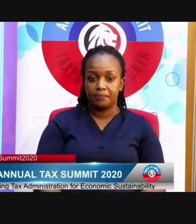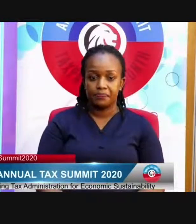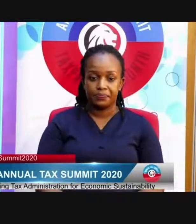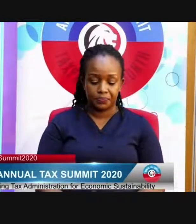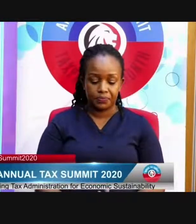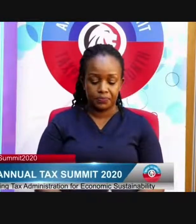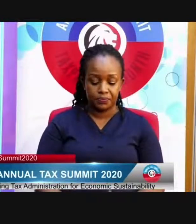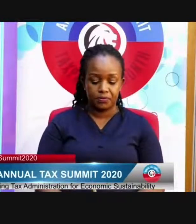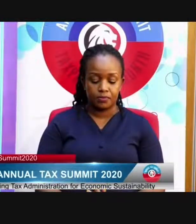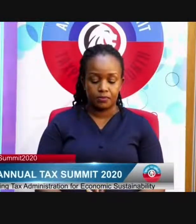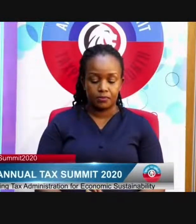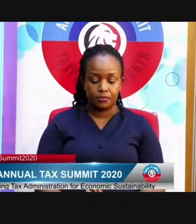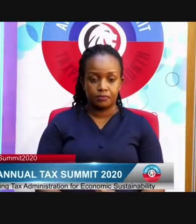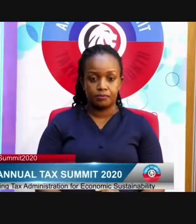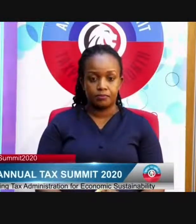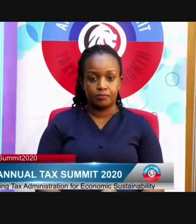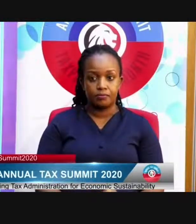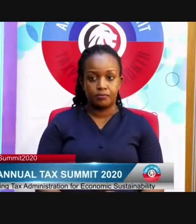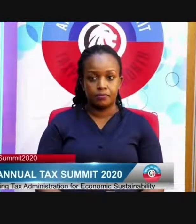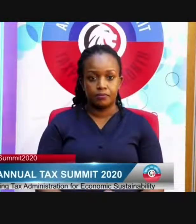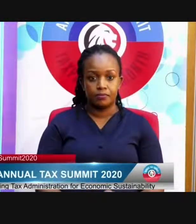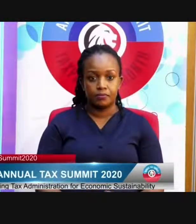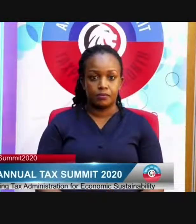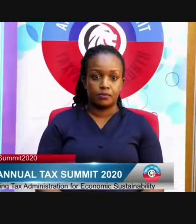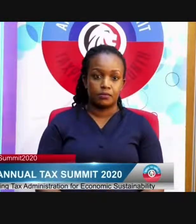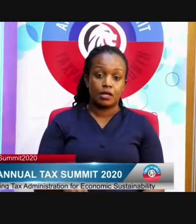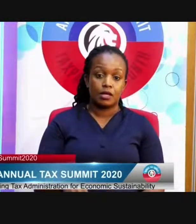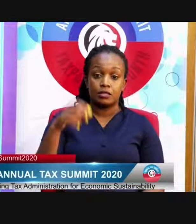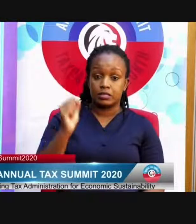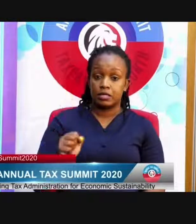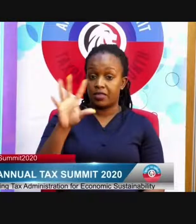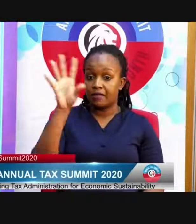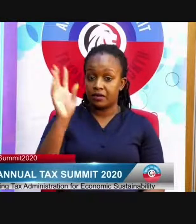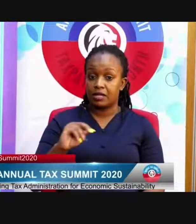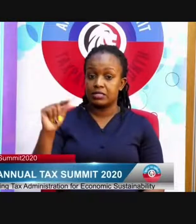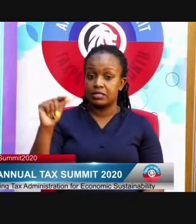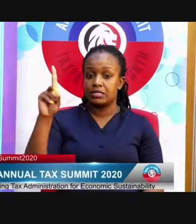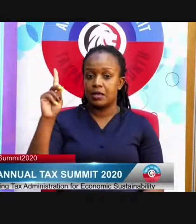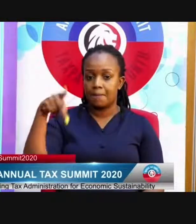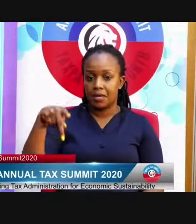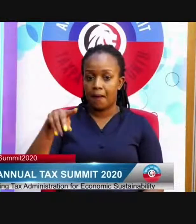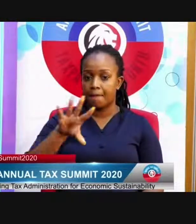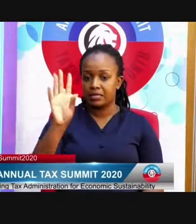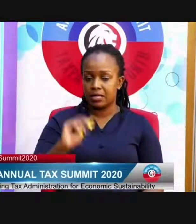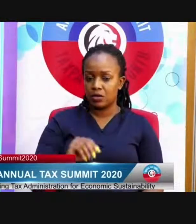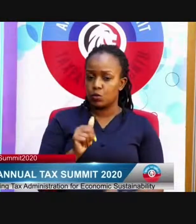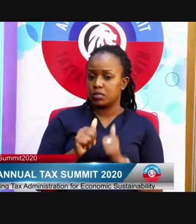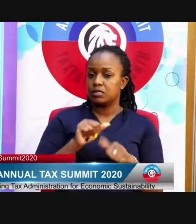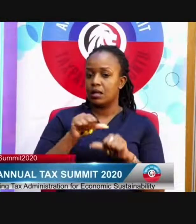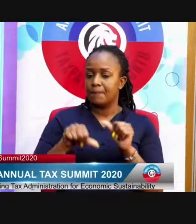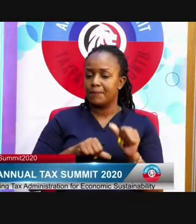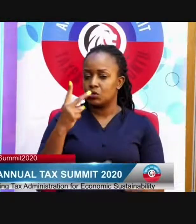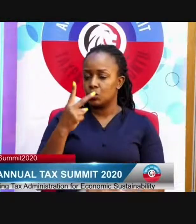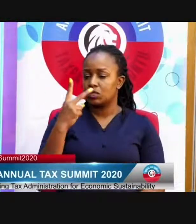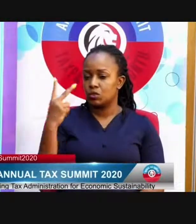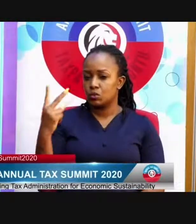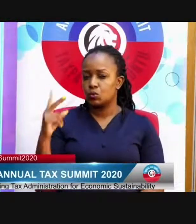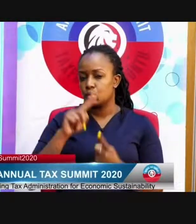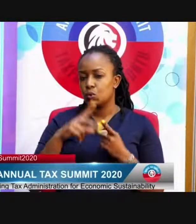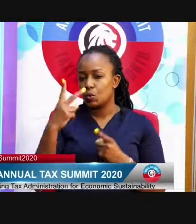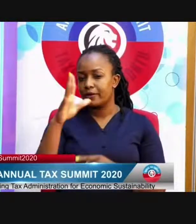Africa's tax to GDP percentage, we're sitting at between 22 to 25%.